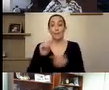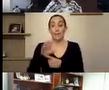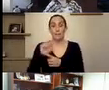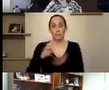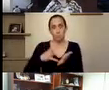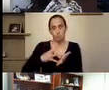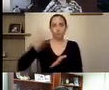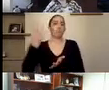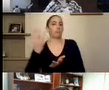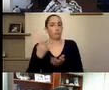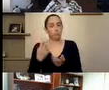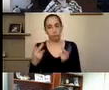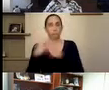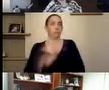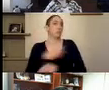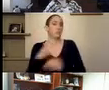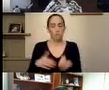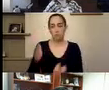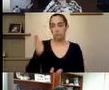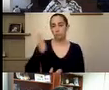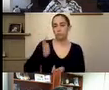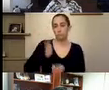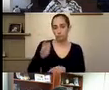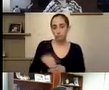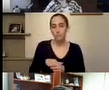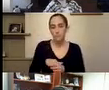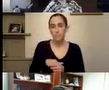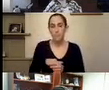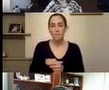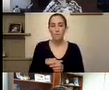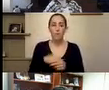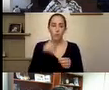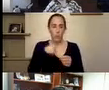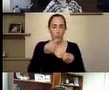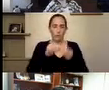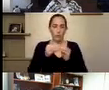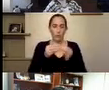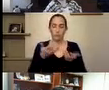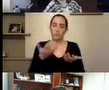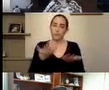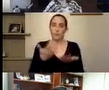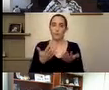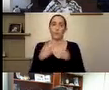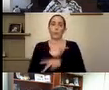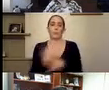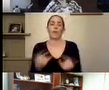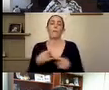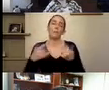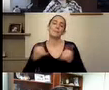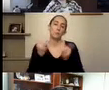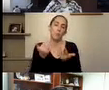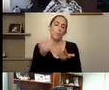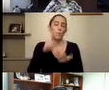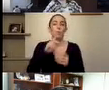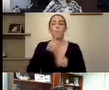week, and the numbers are probably significantly higher, although we're still waiting for a report from the Department of Health.